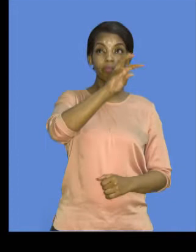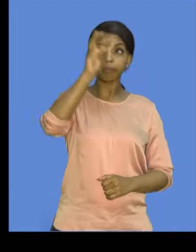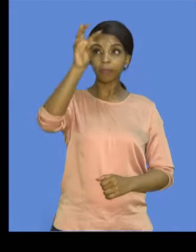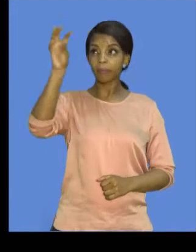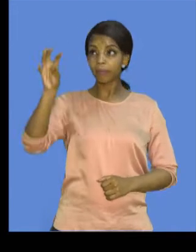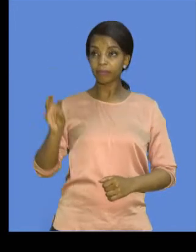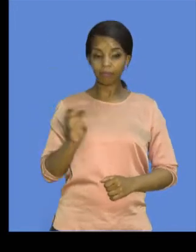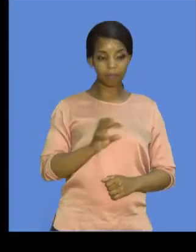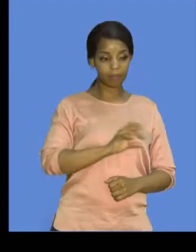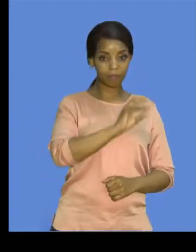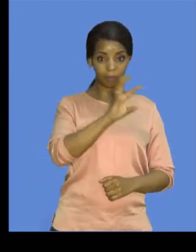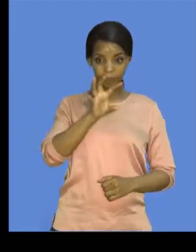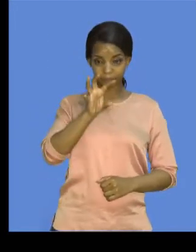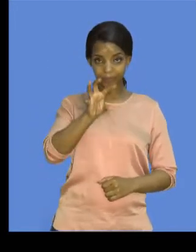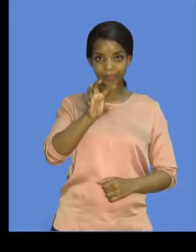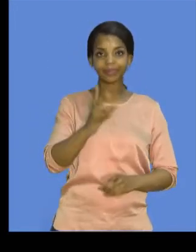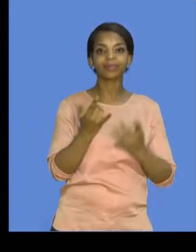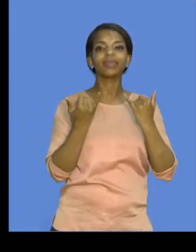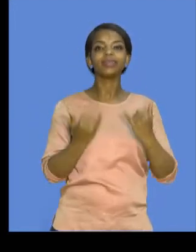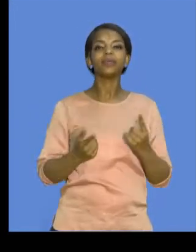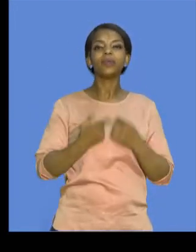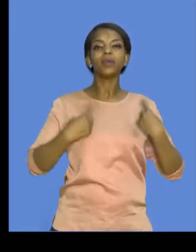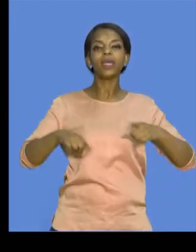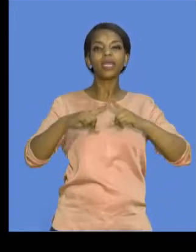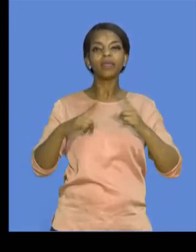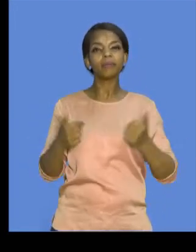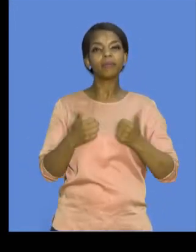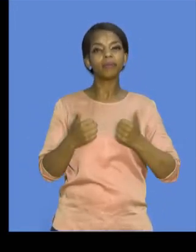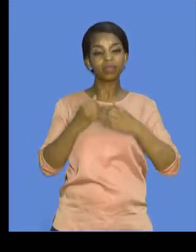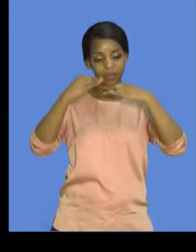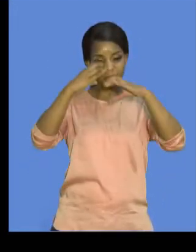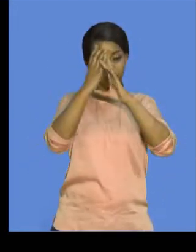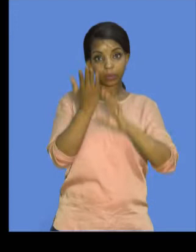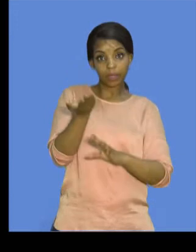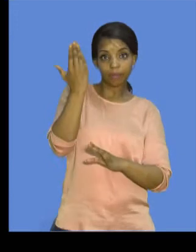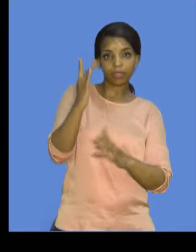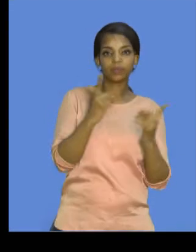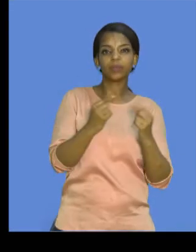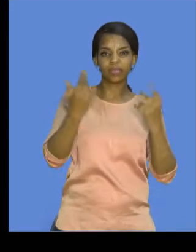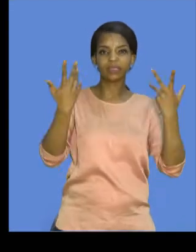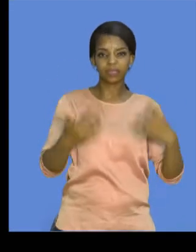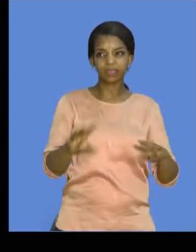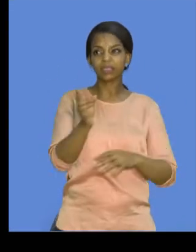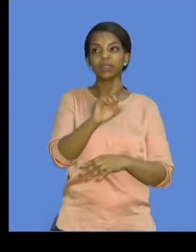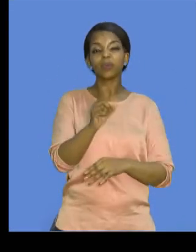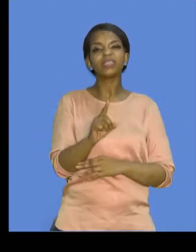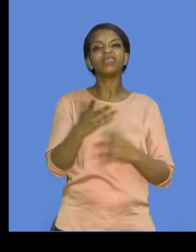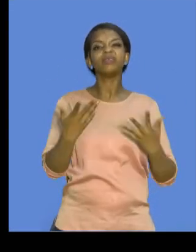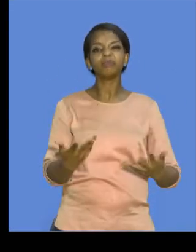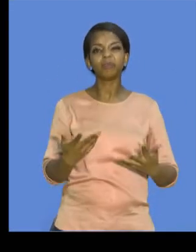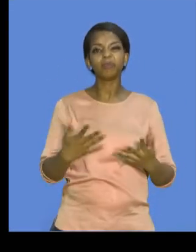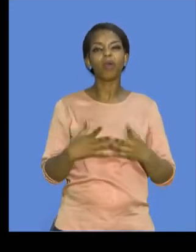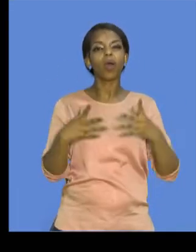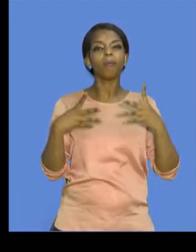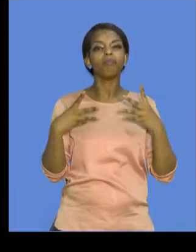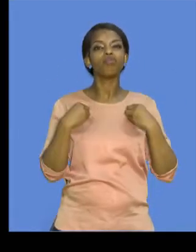the charged objects are concerned. We have managed to look in the past at properties of materials physically.